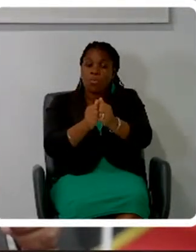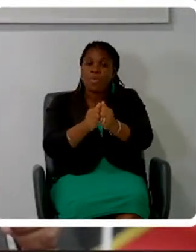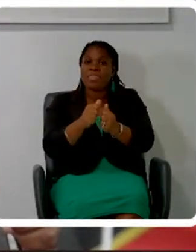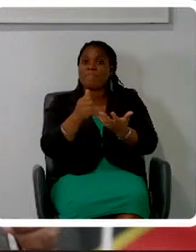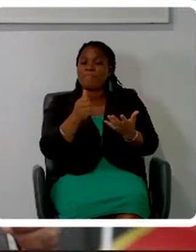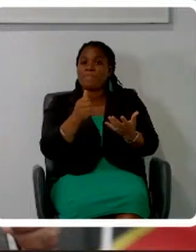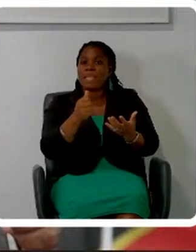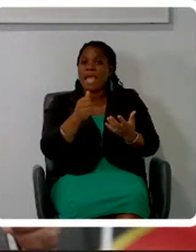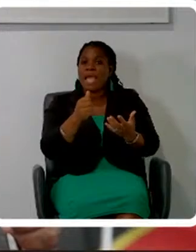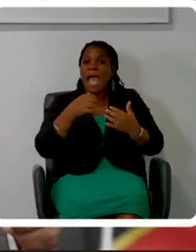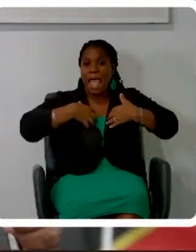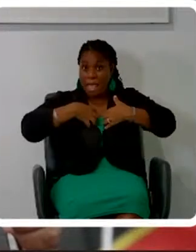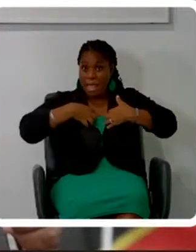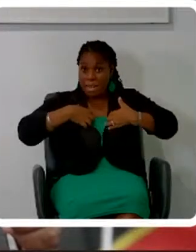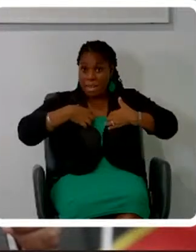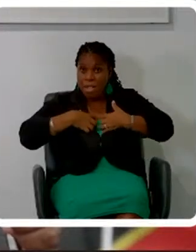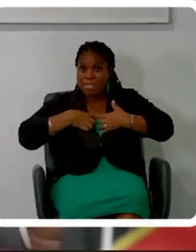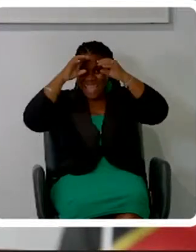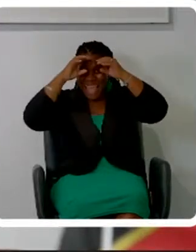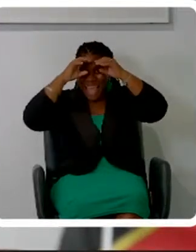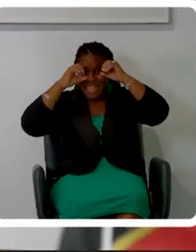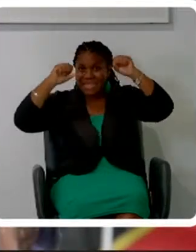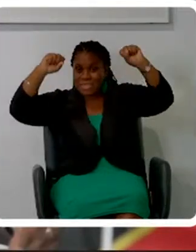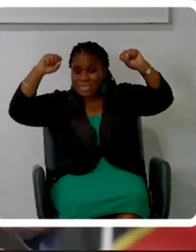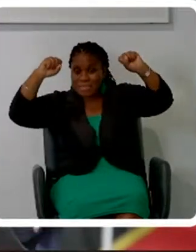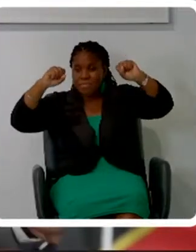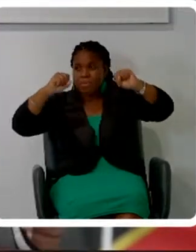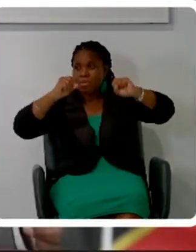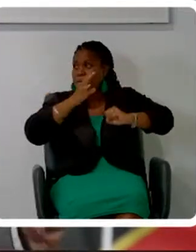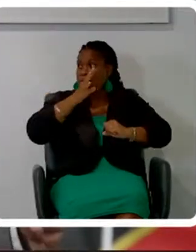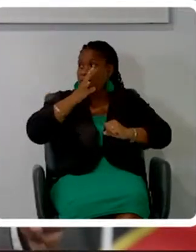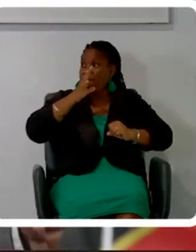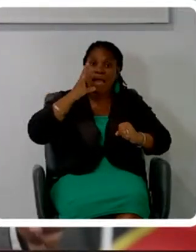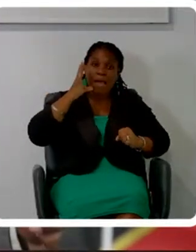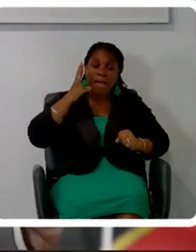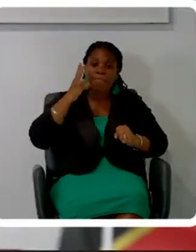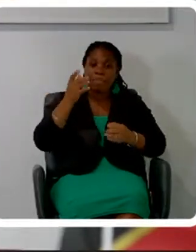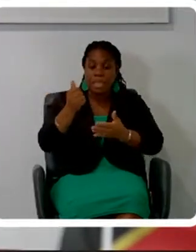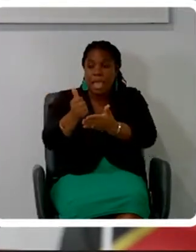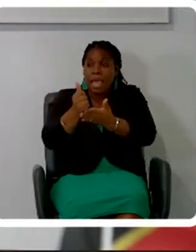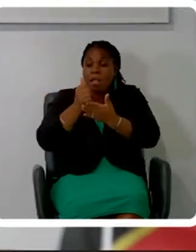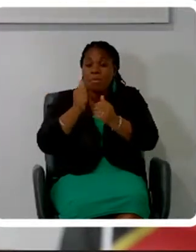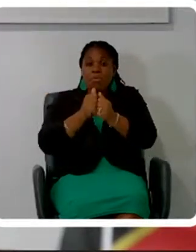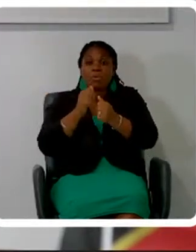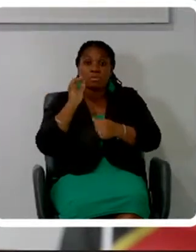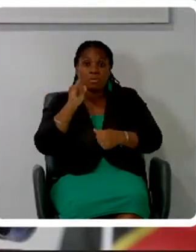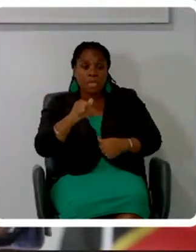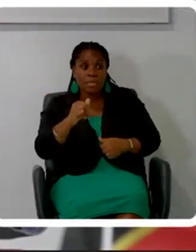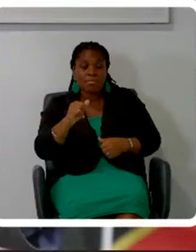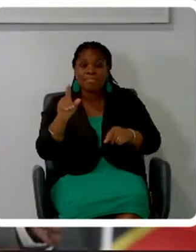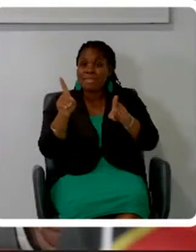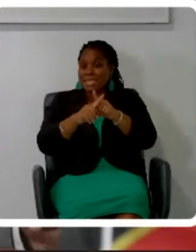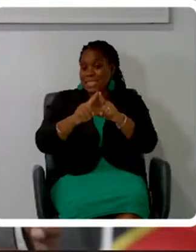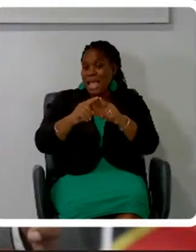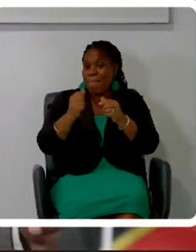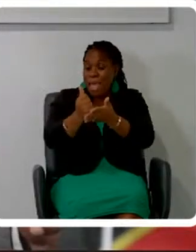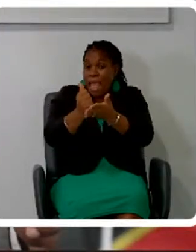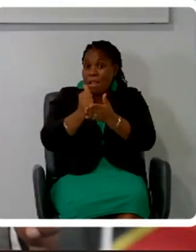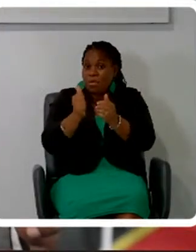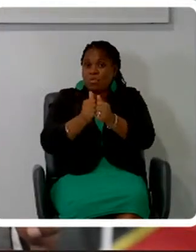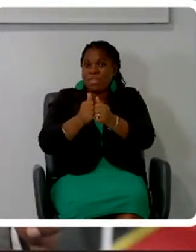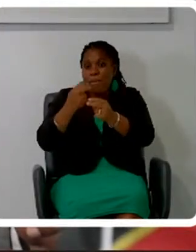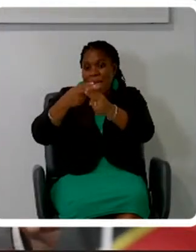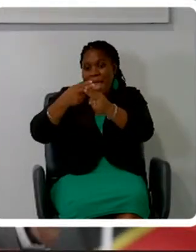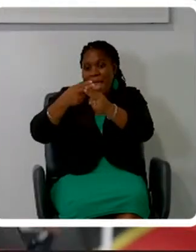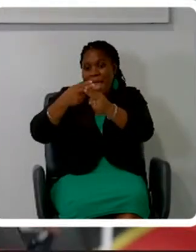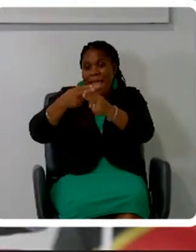cattle farming has visited here and is helping us with that. They're helping us with our egg production, for